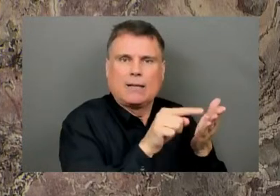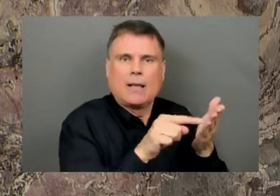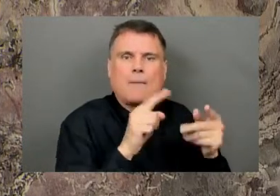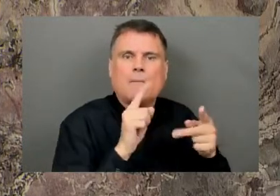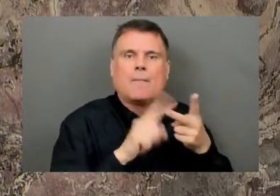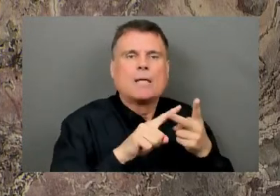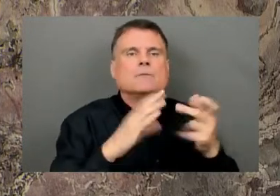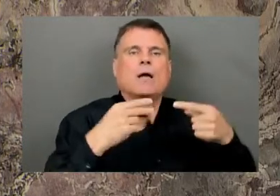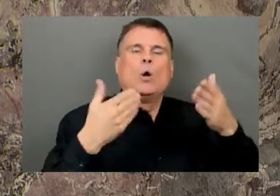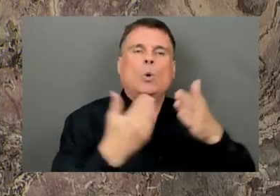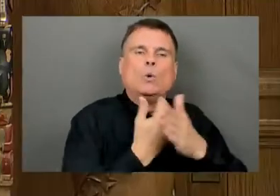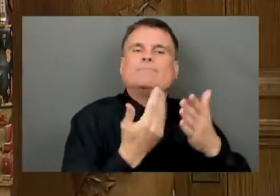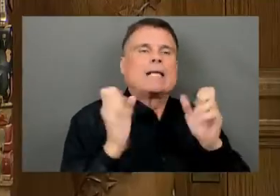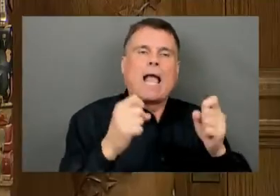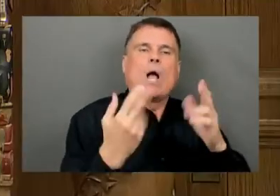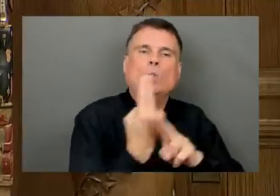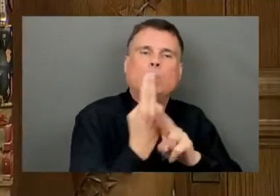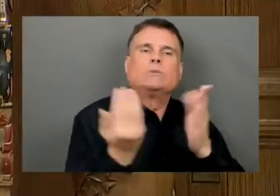product.